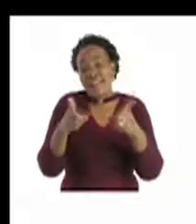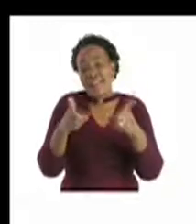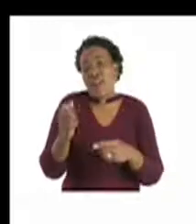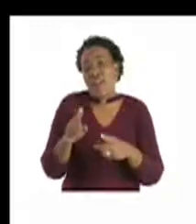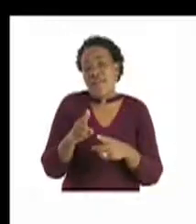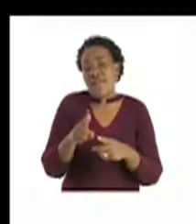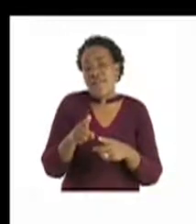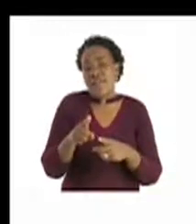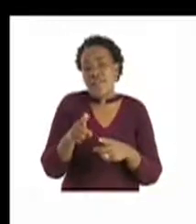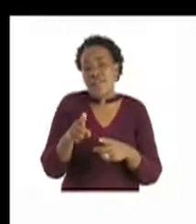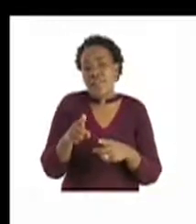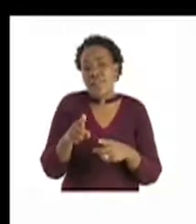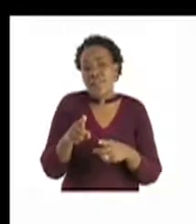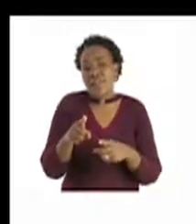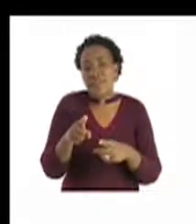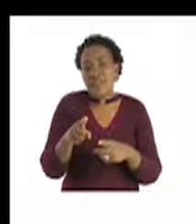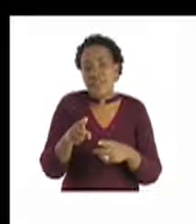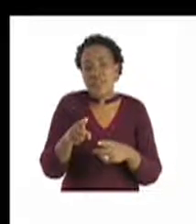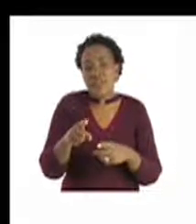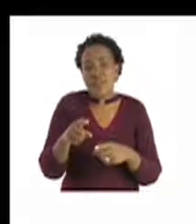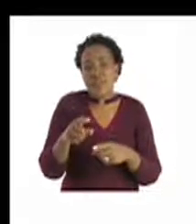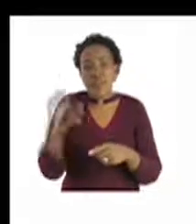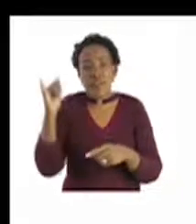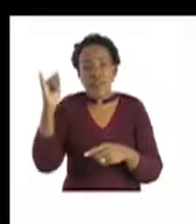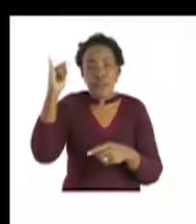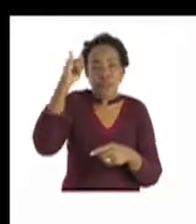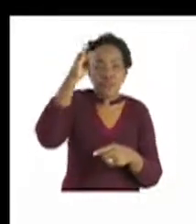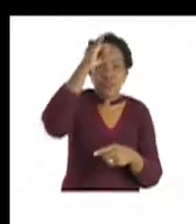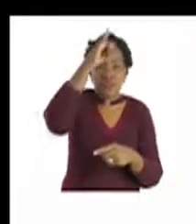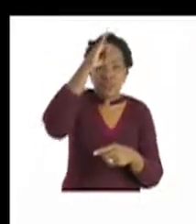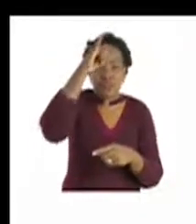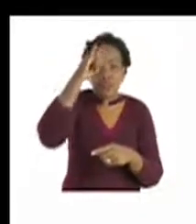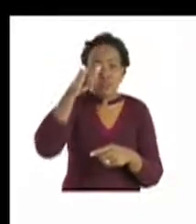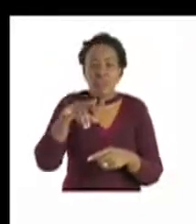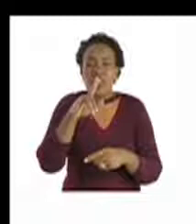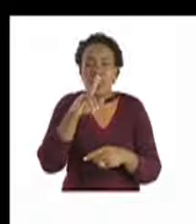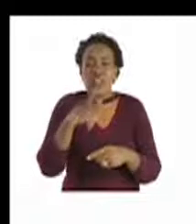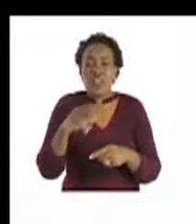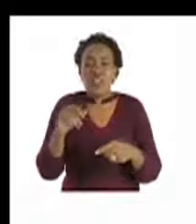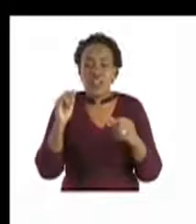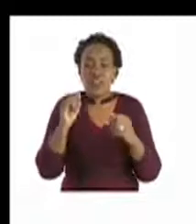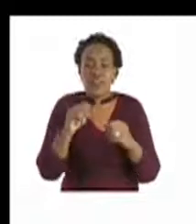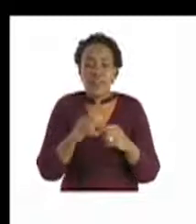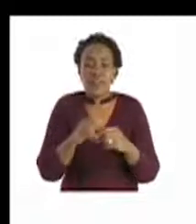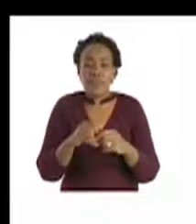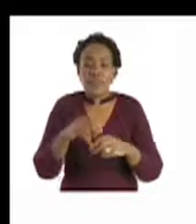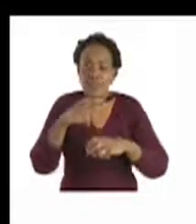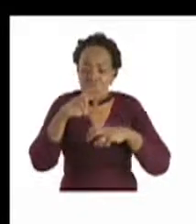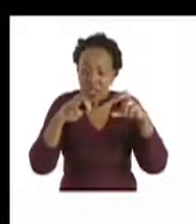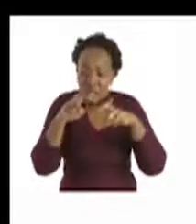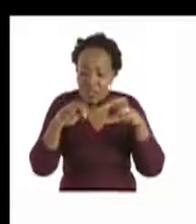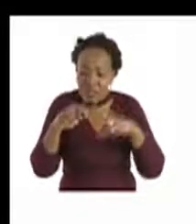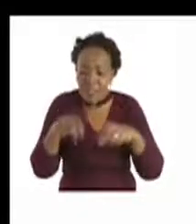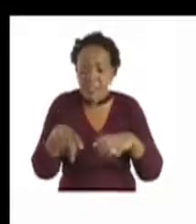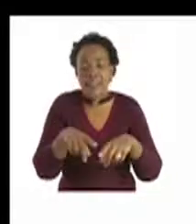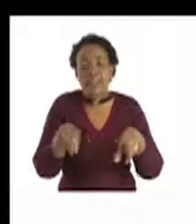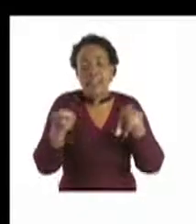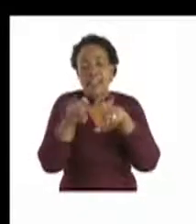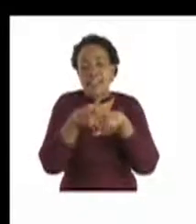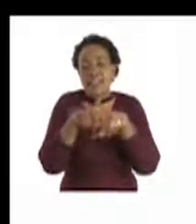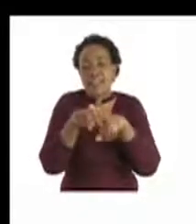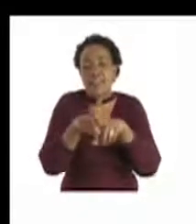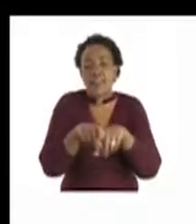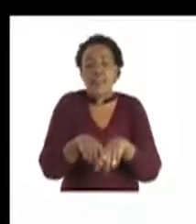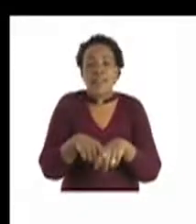submarine, we have the helicopter, we have the rocket. You search the way I did on